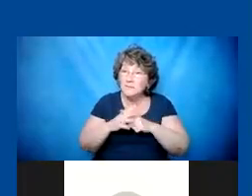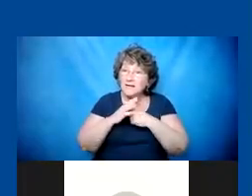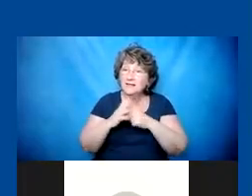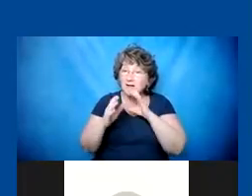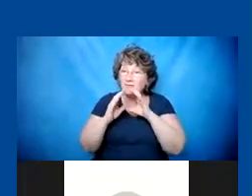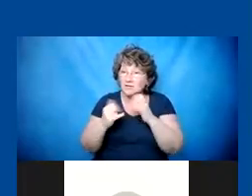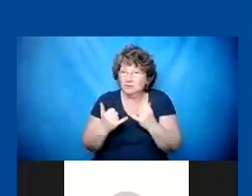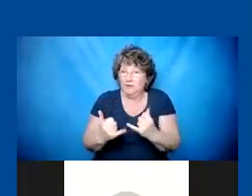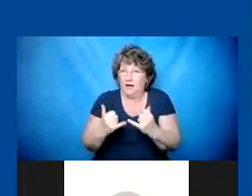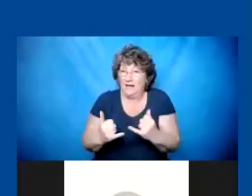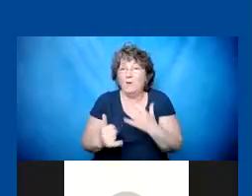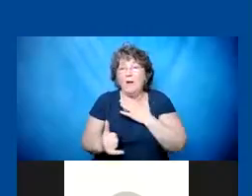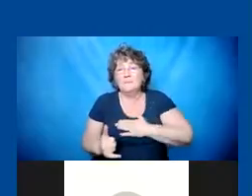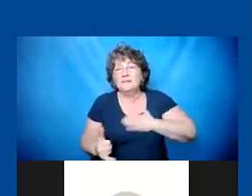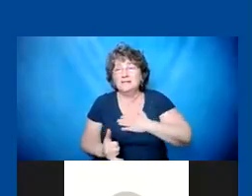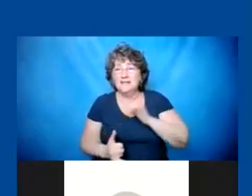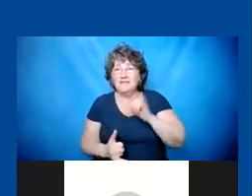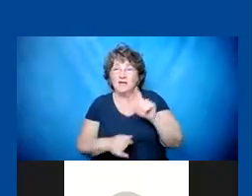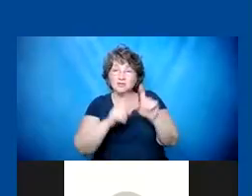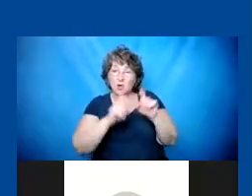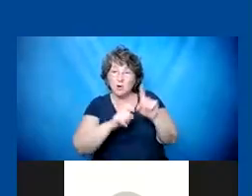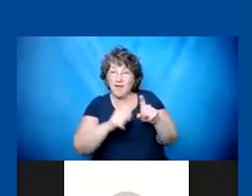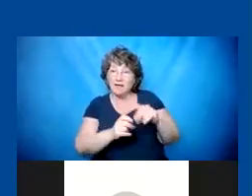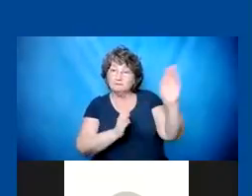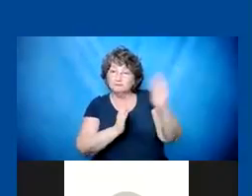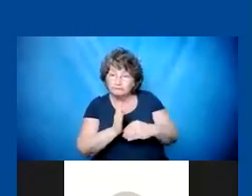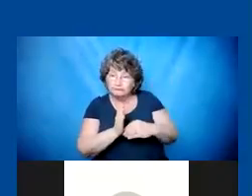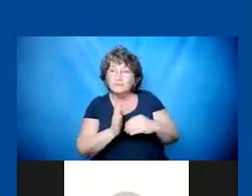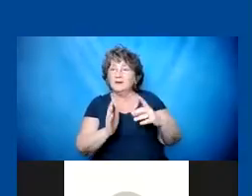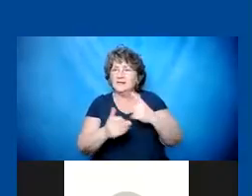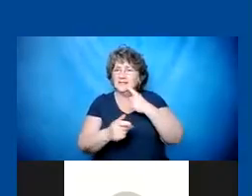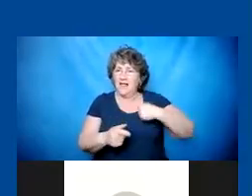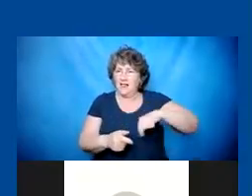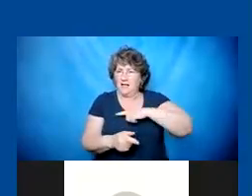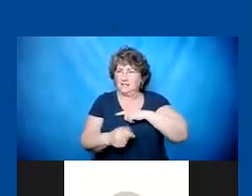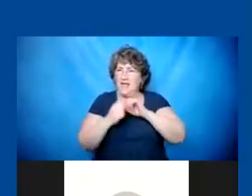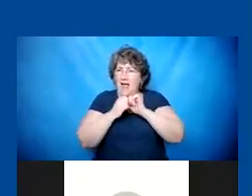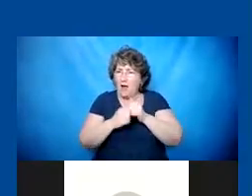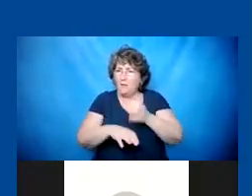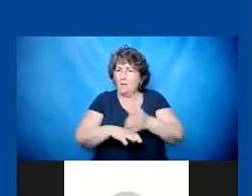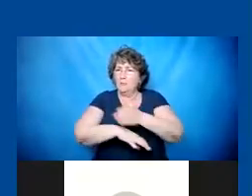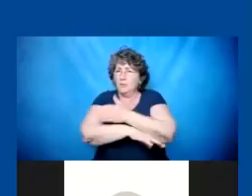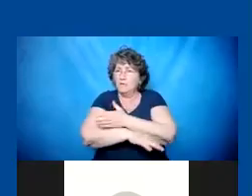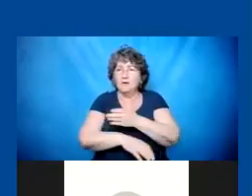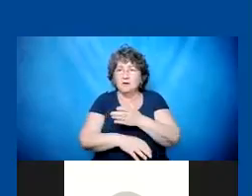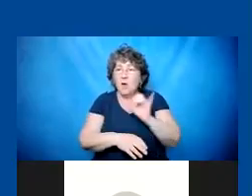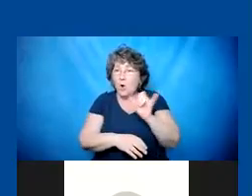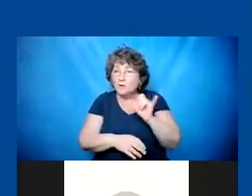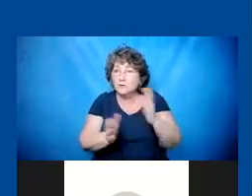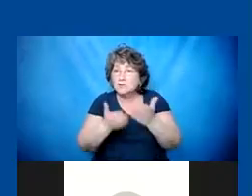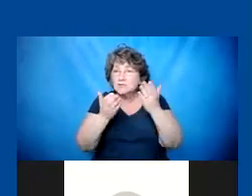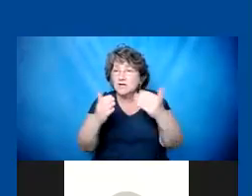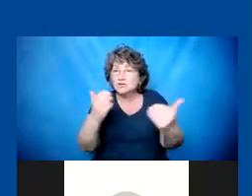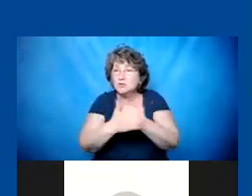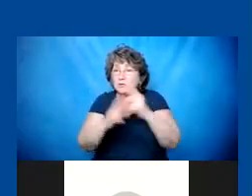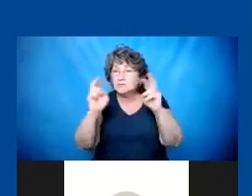hear how we can improve on our future webinars and what sort of topics and of interest we can look at in